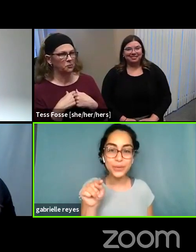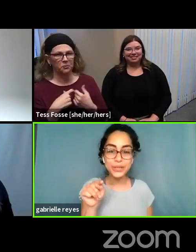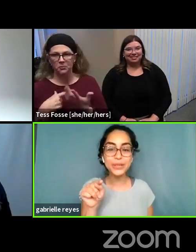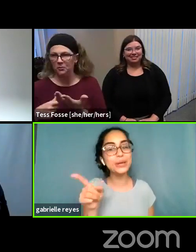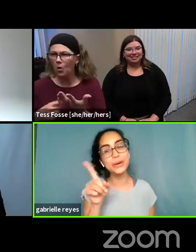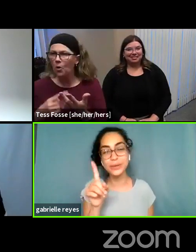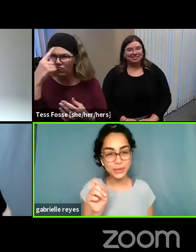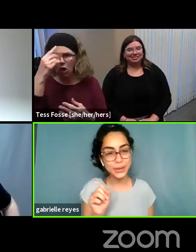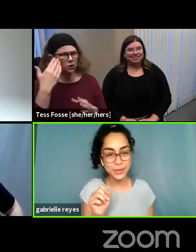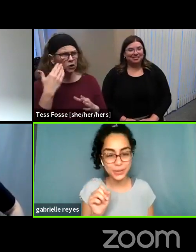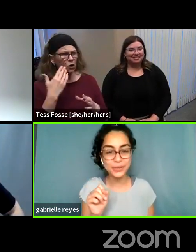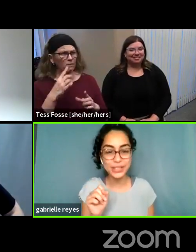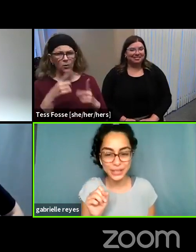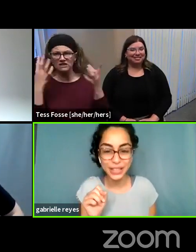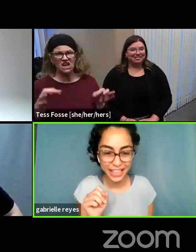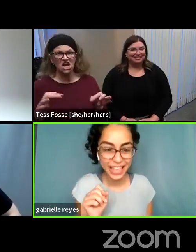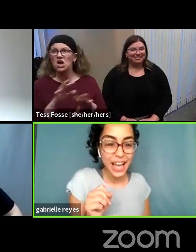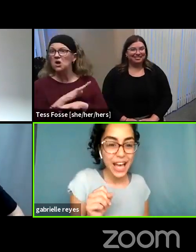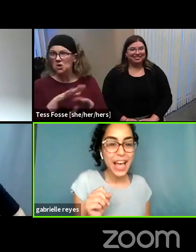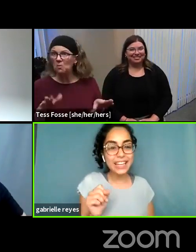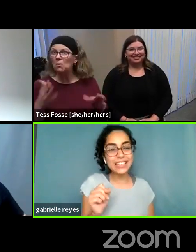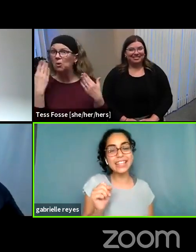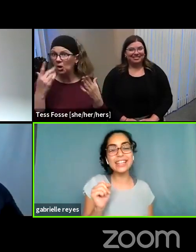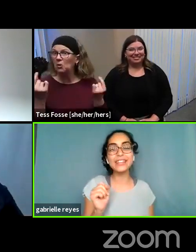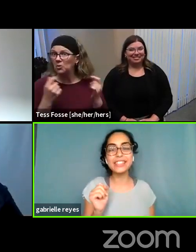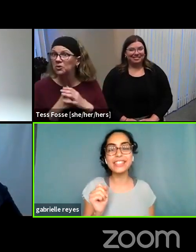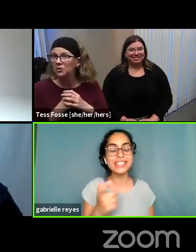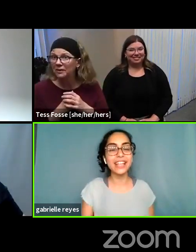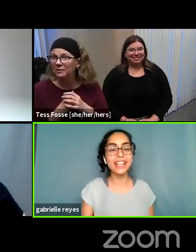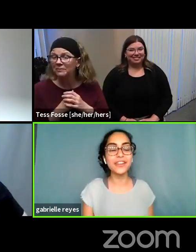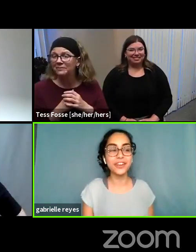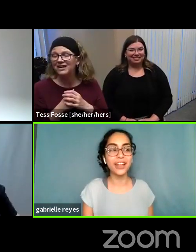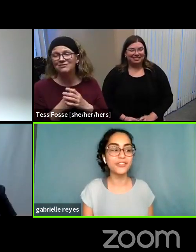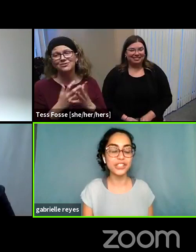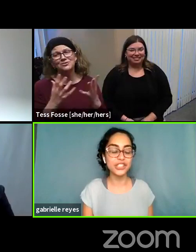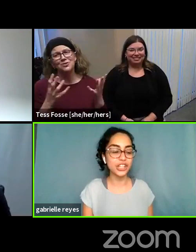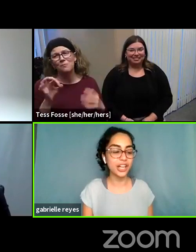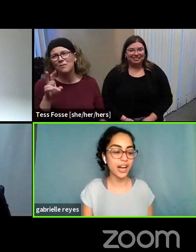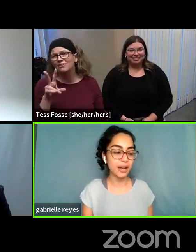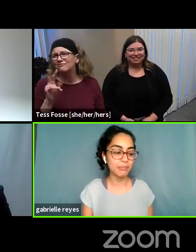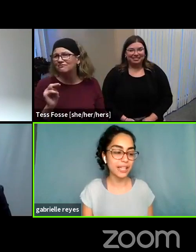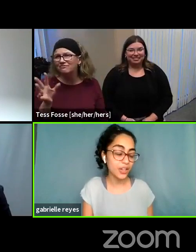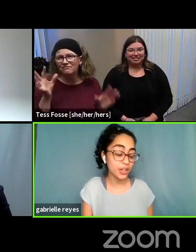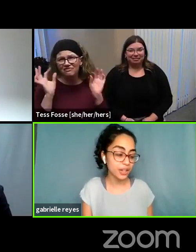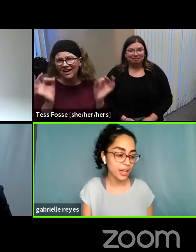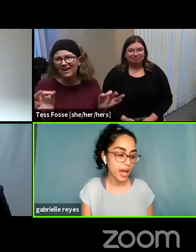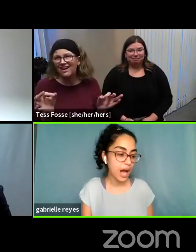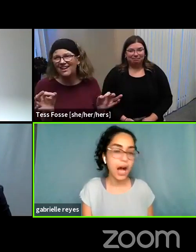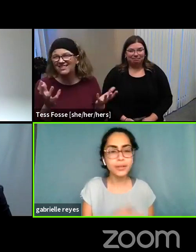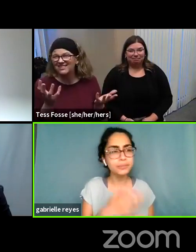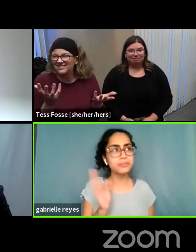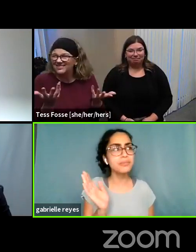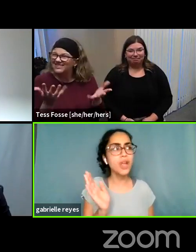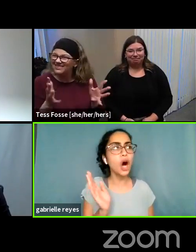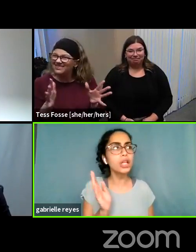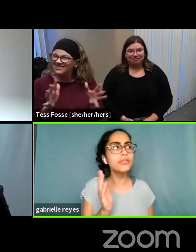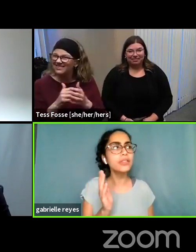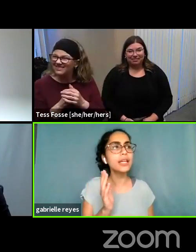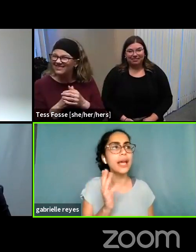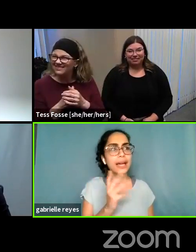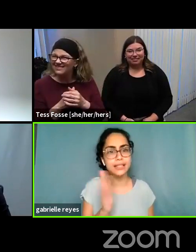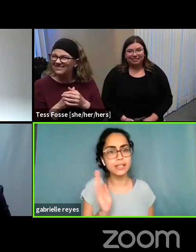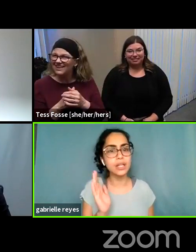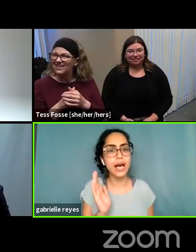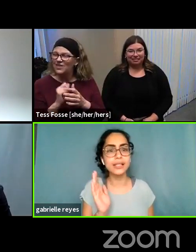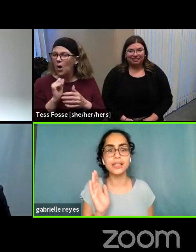we know what we're doing, but we don't know what we're doing. And it was just a lot of fun for sure. That's all of